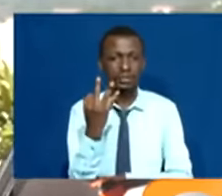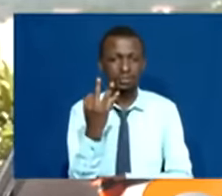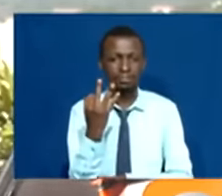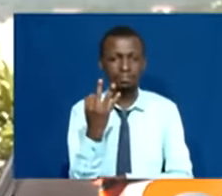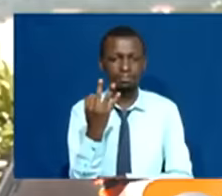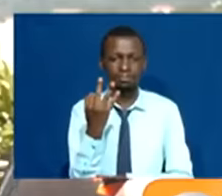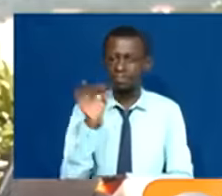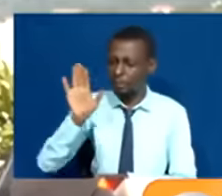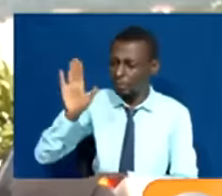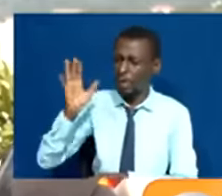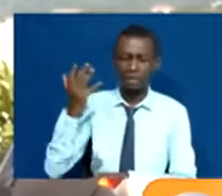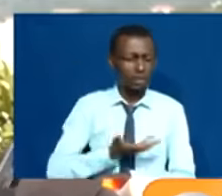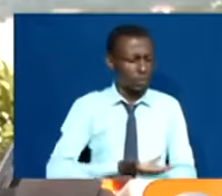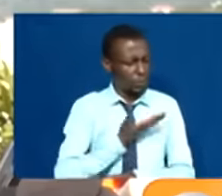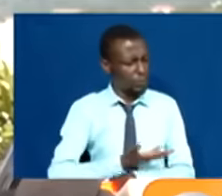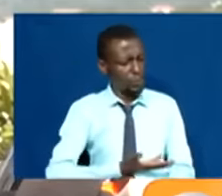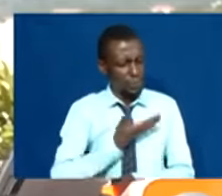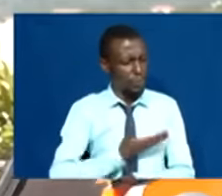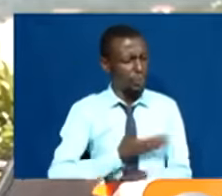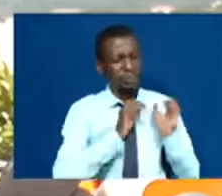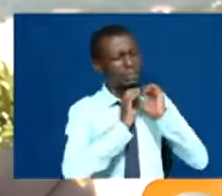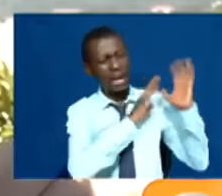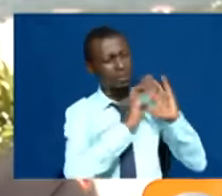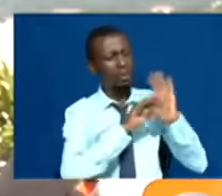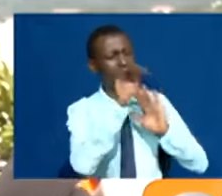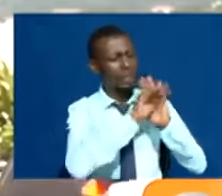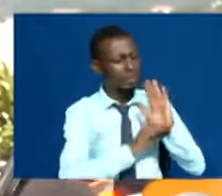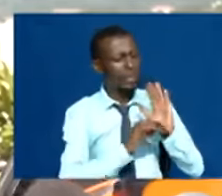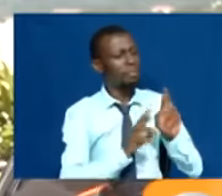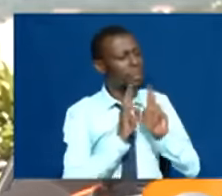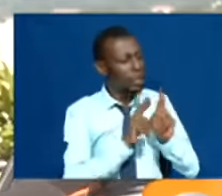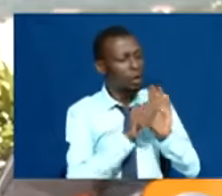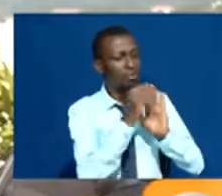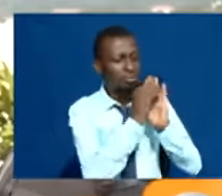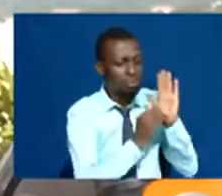became angry and began shouting at me and saying, "I'm not going to record your statement. You can go anywhere you want,